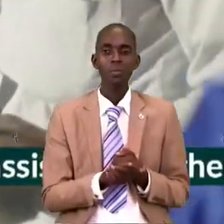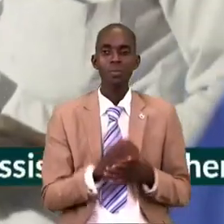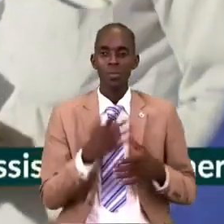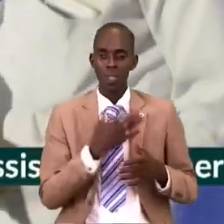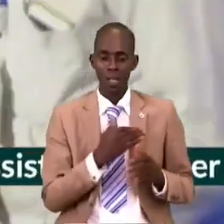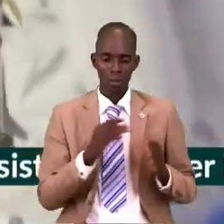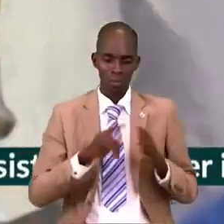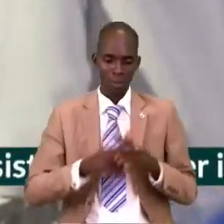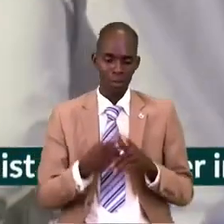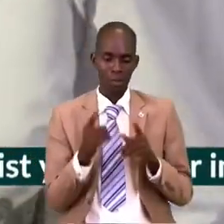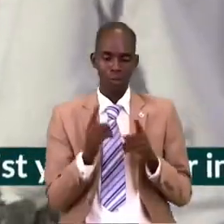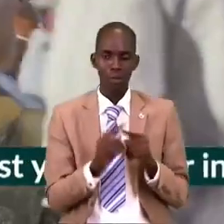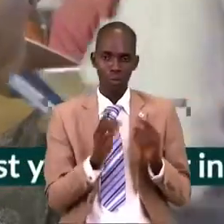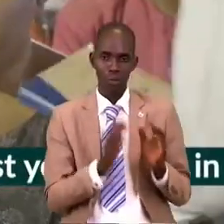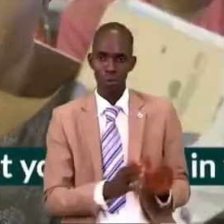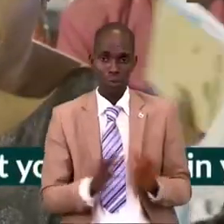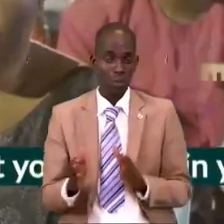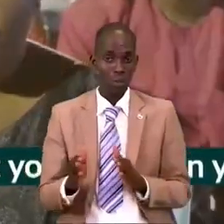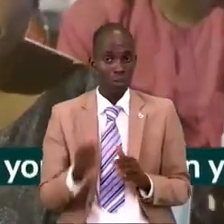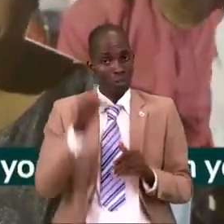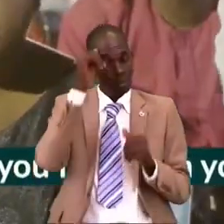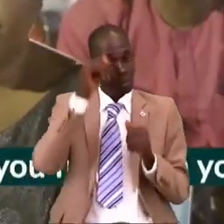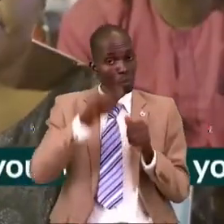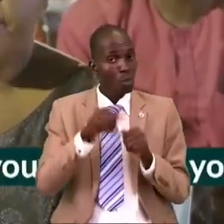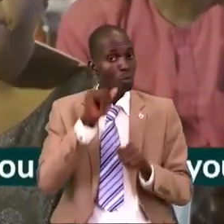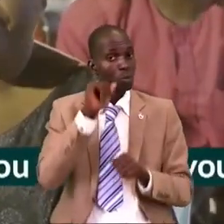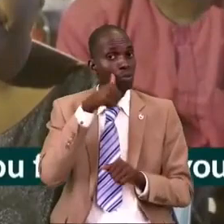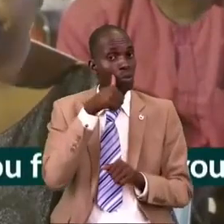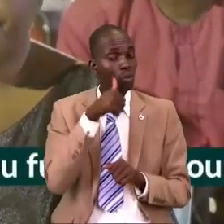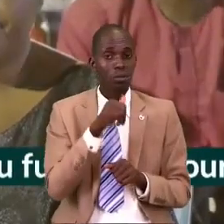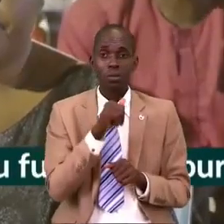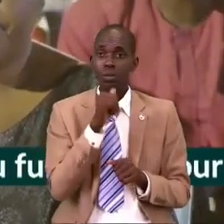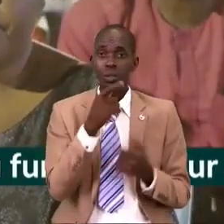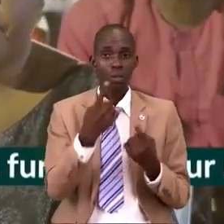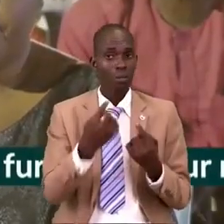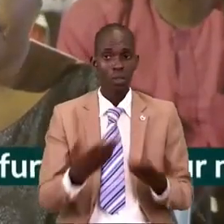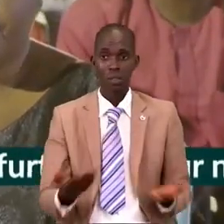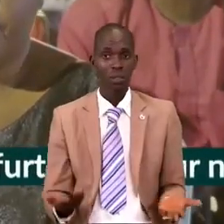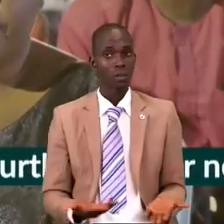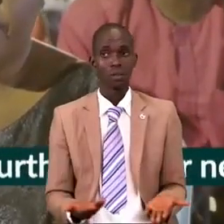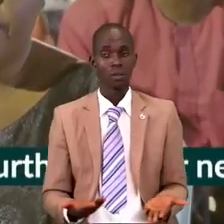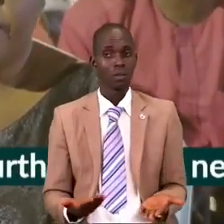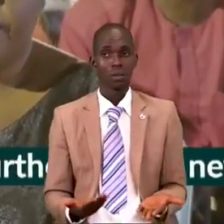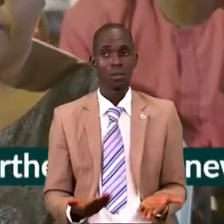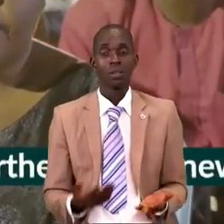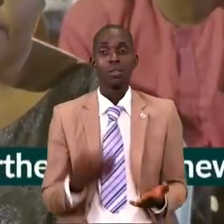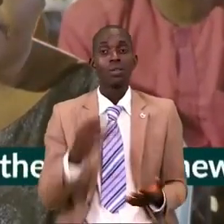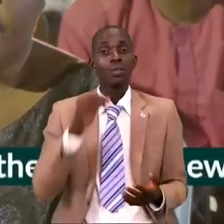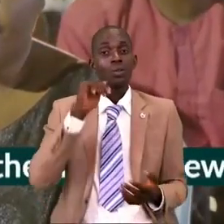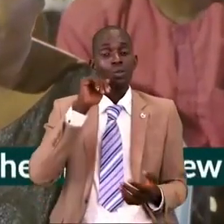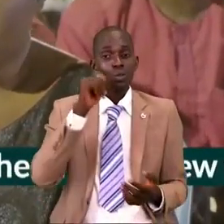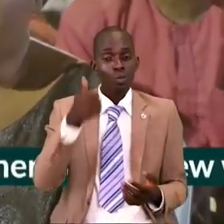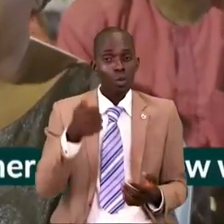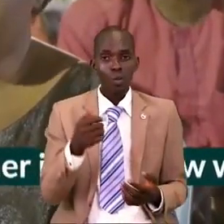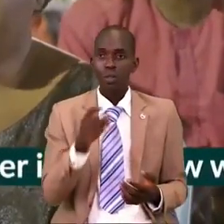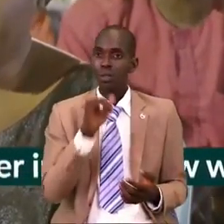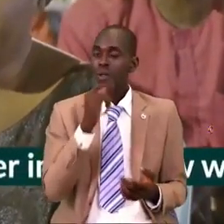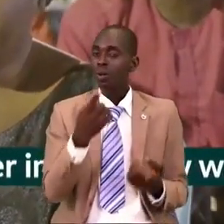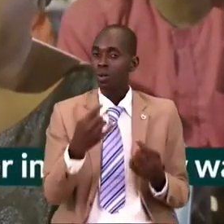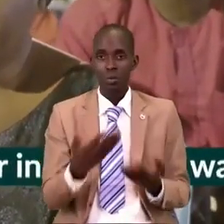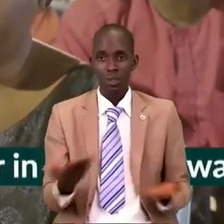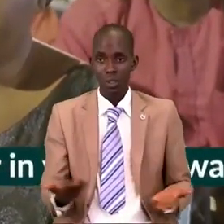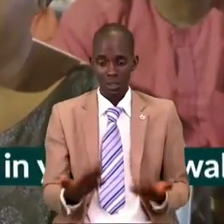live here with your challenge. He will not allow you to go home with any challenge you have come with.